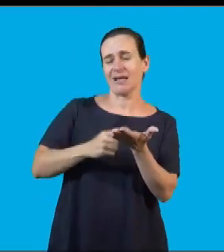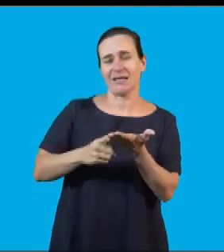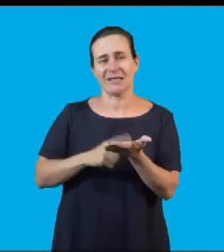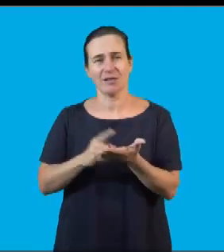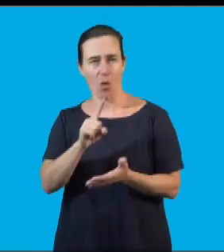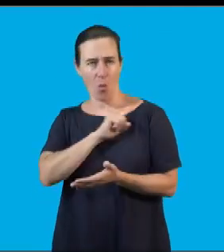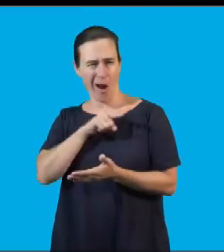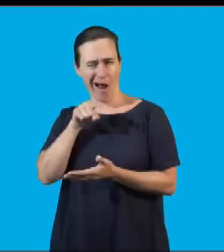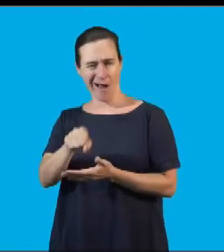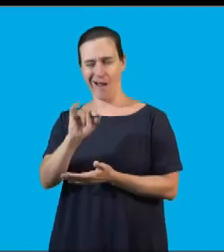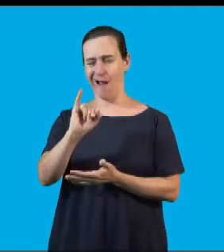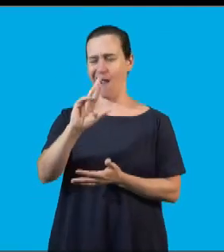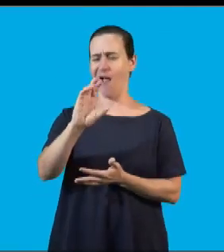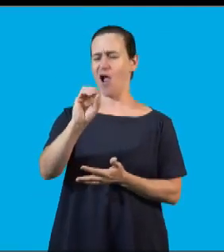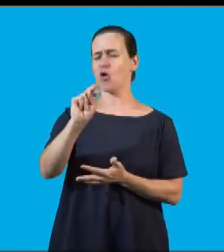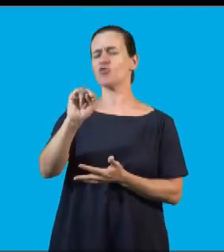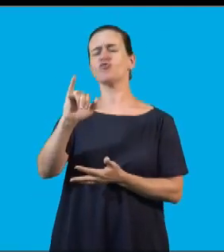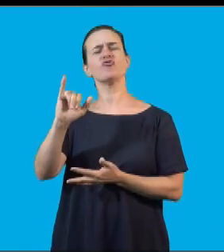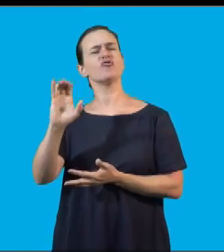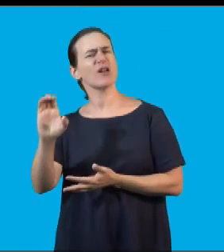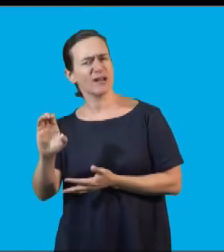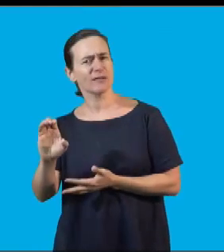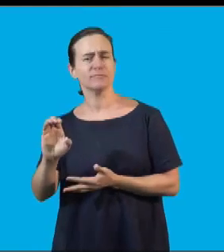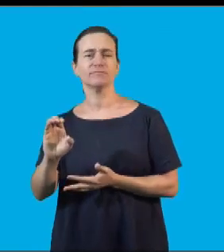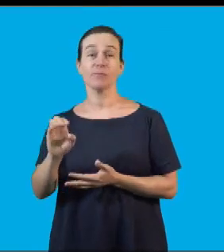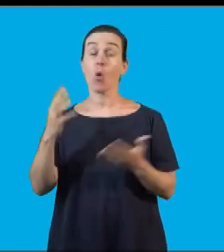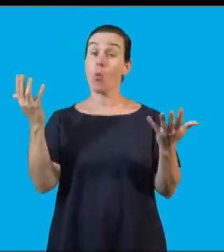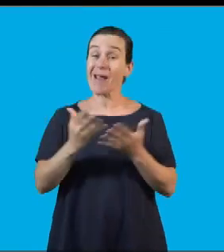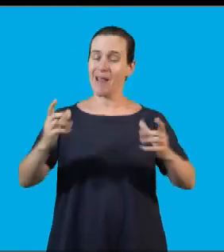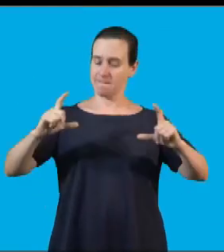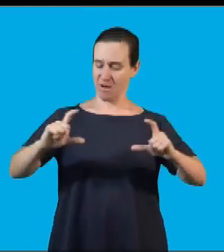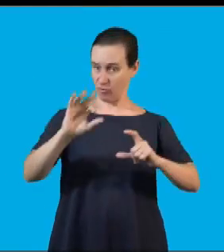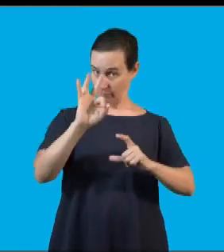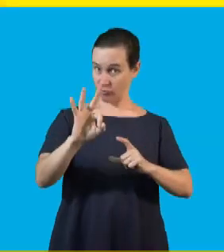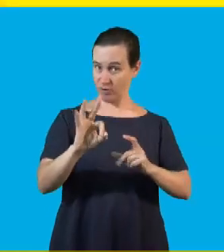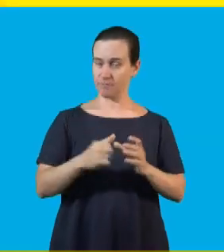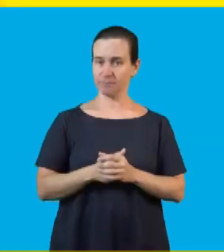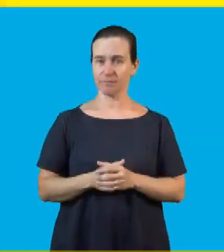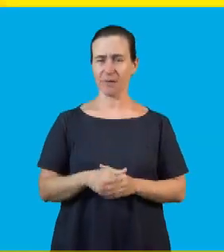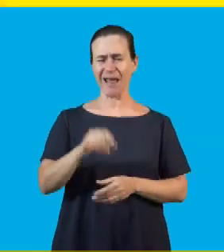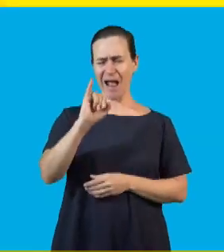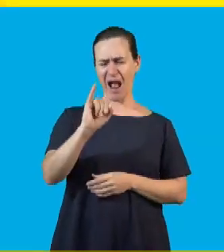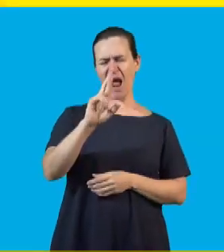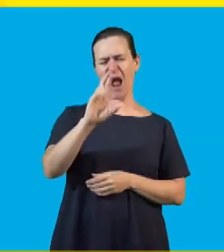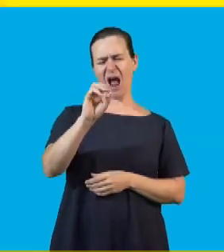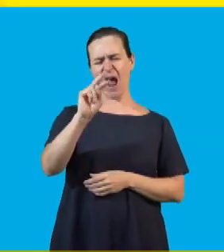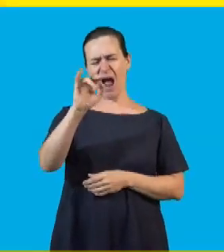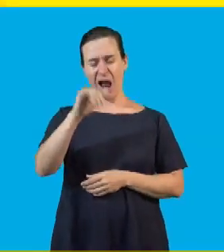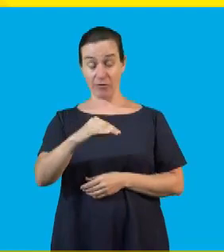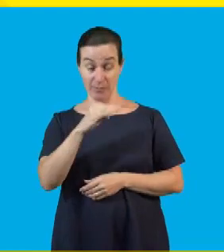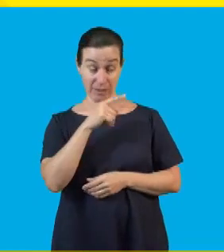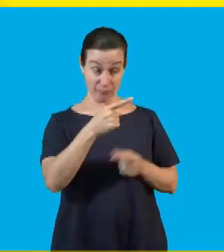Discuss the irony evident in paragraph 3. That's my limit. So irony, of course, when the opposite of what is